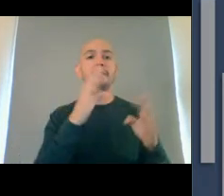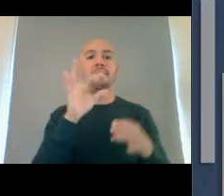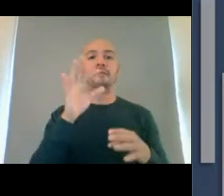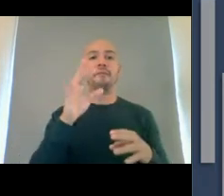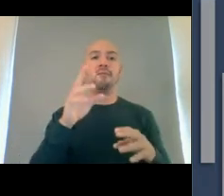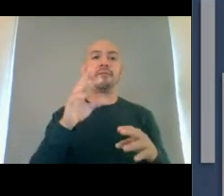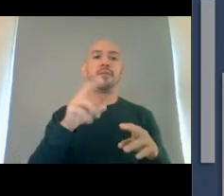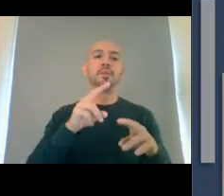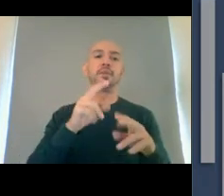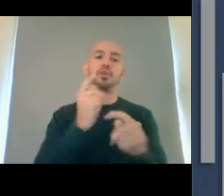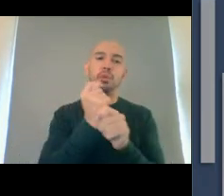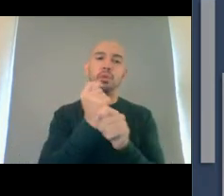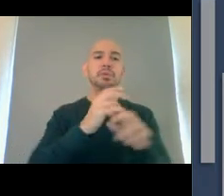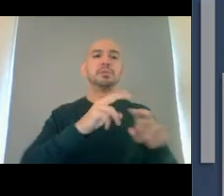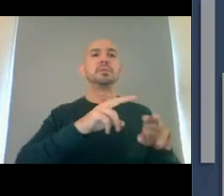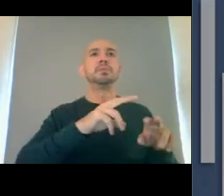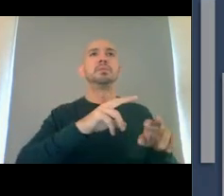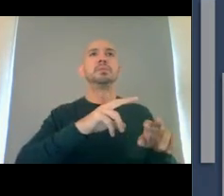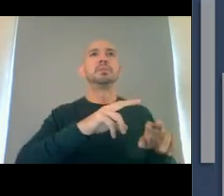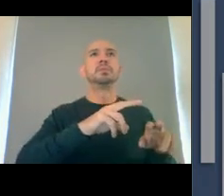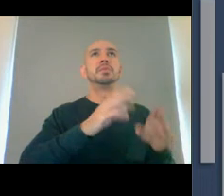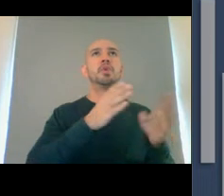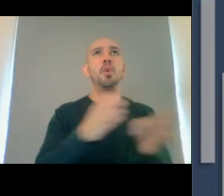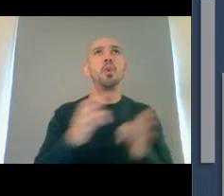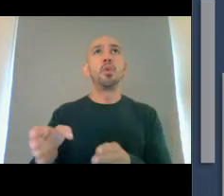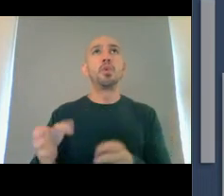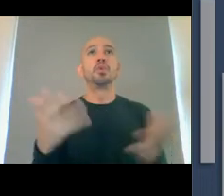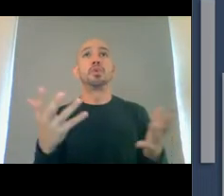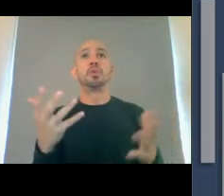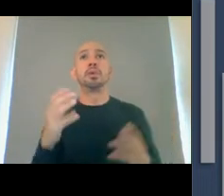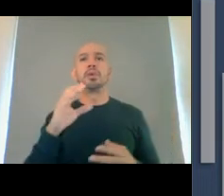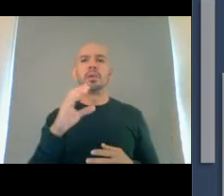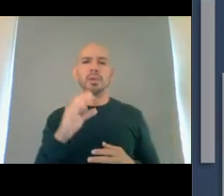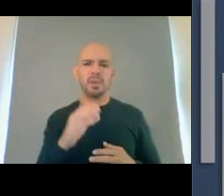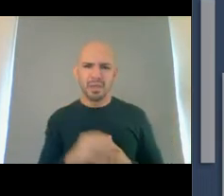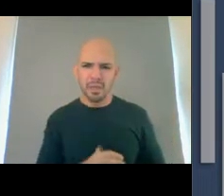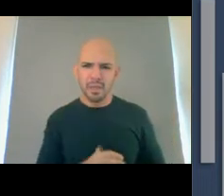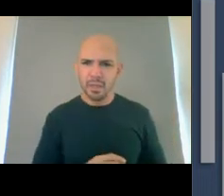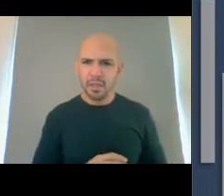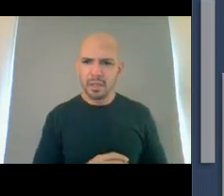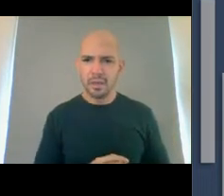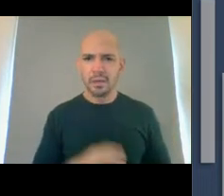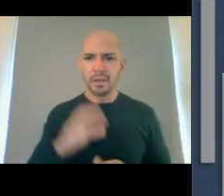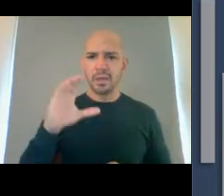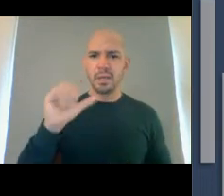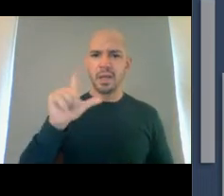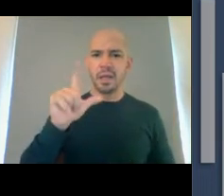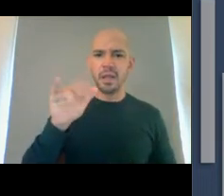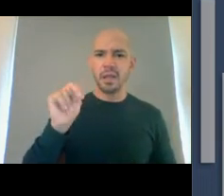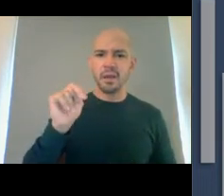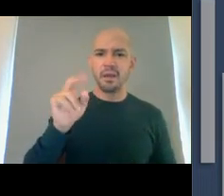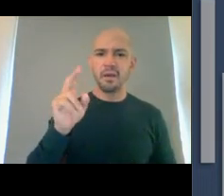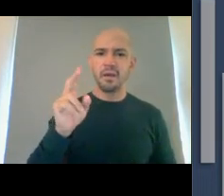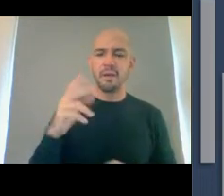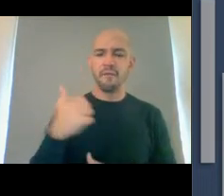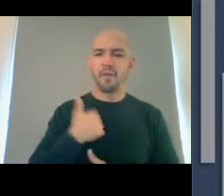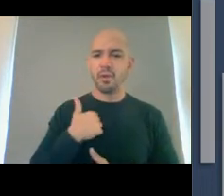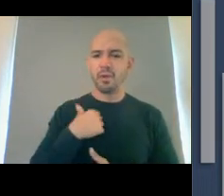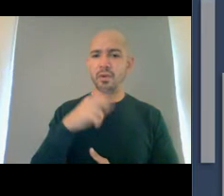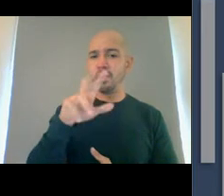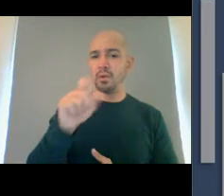with with the air resources board is cal enviro screen 4.0 so we're looking at um and you might know